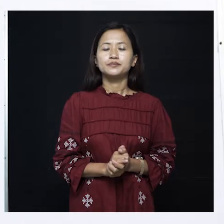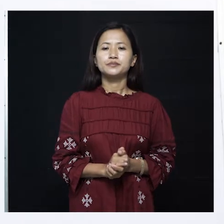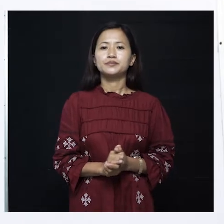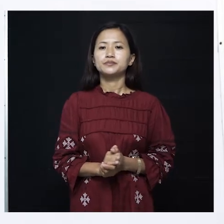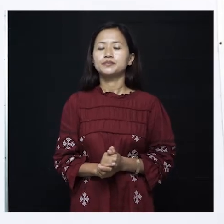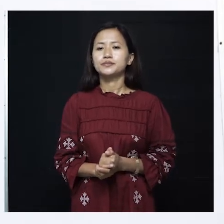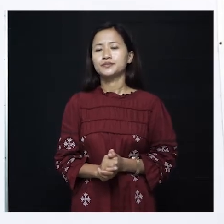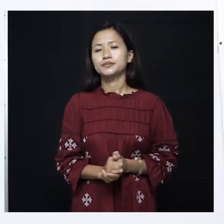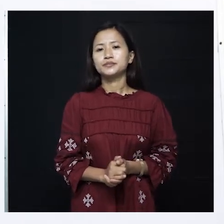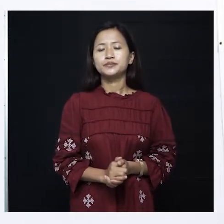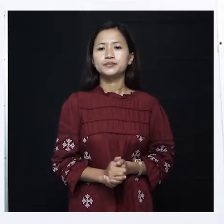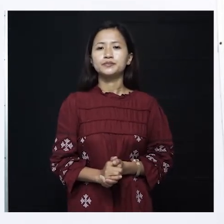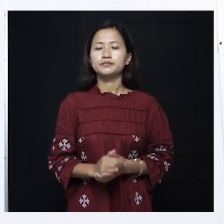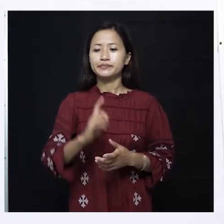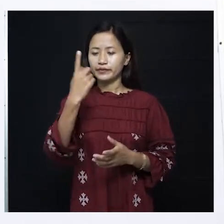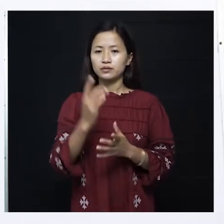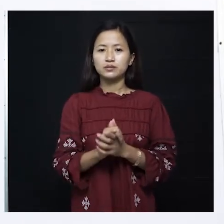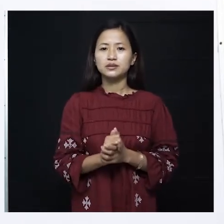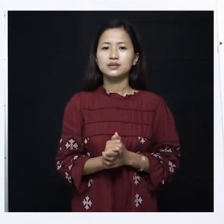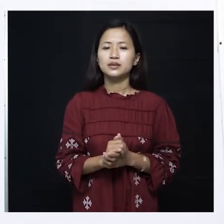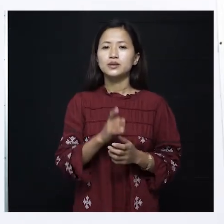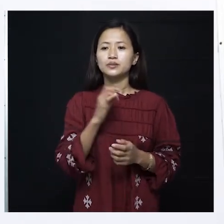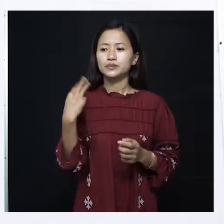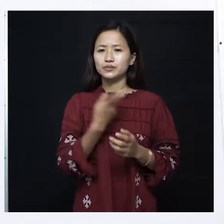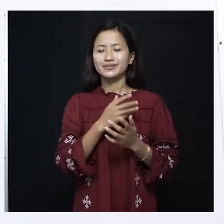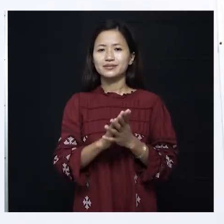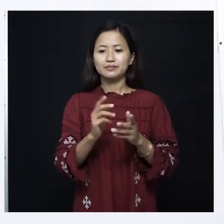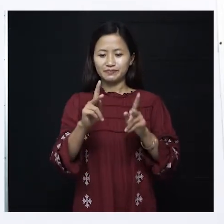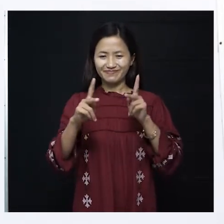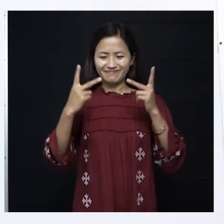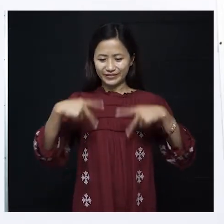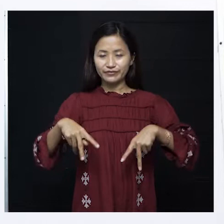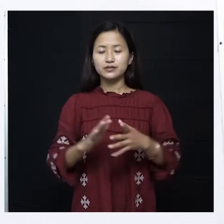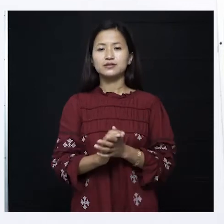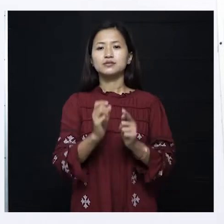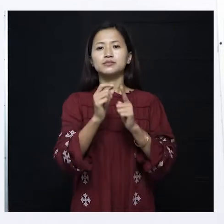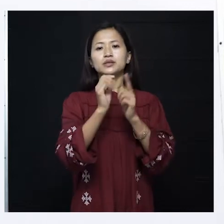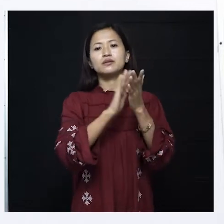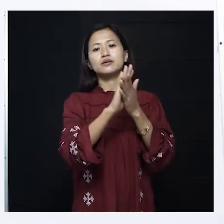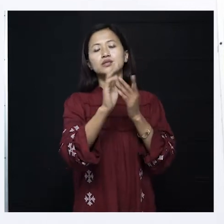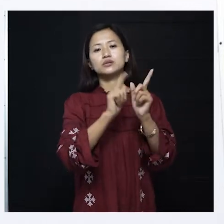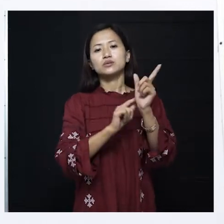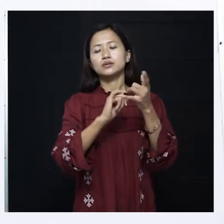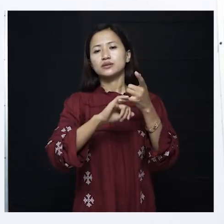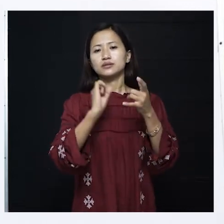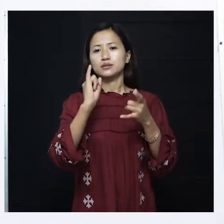So, first one is, we call it as the physical, okay? The physical